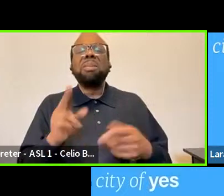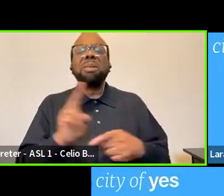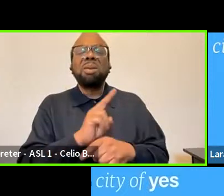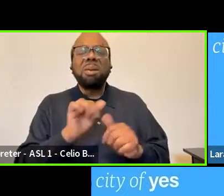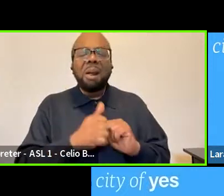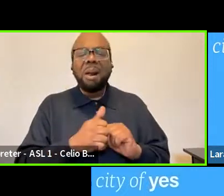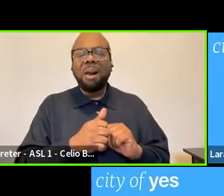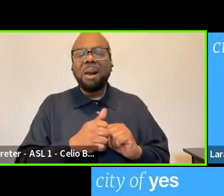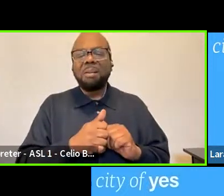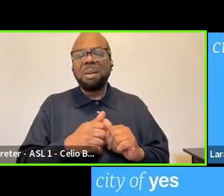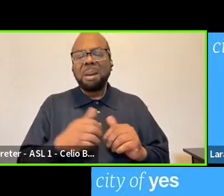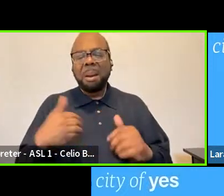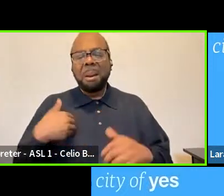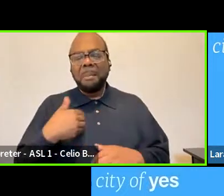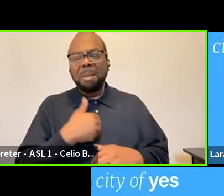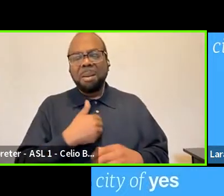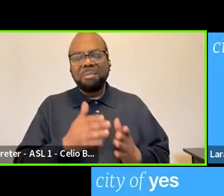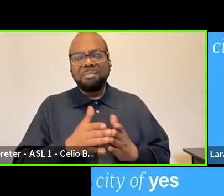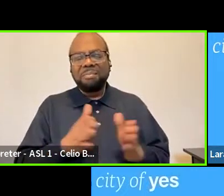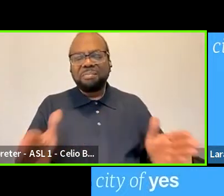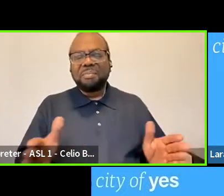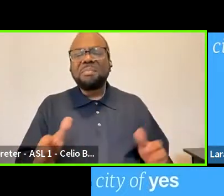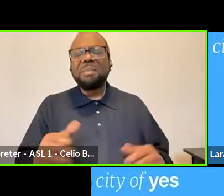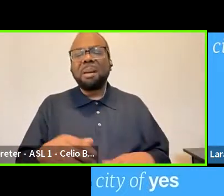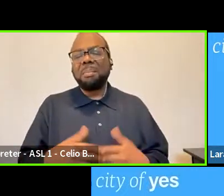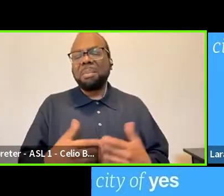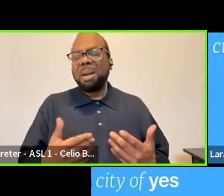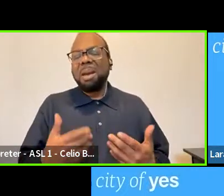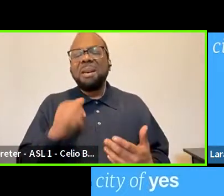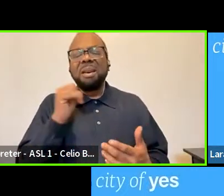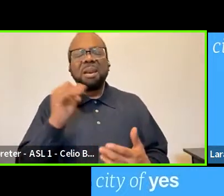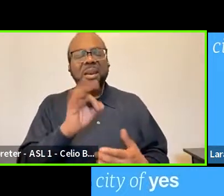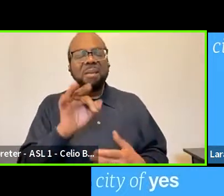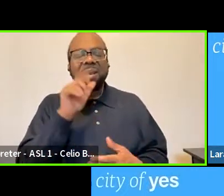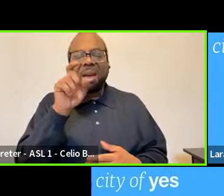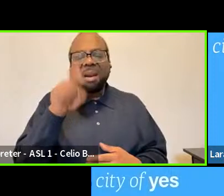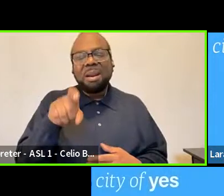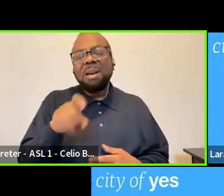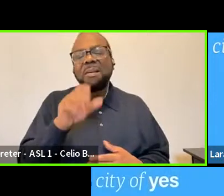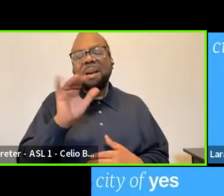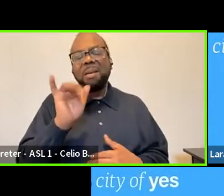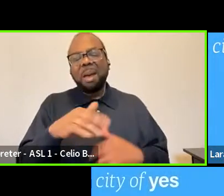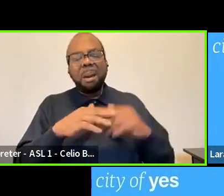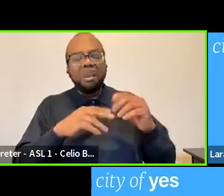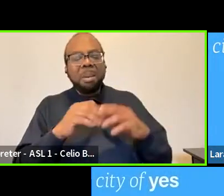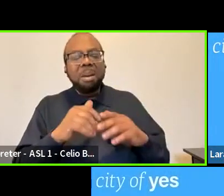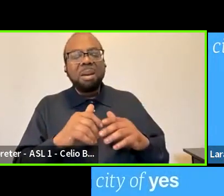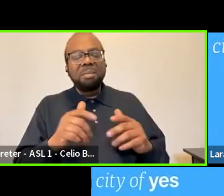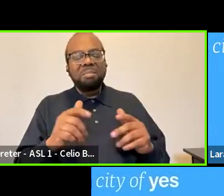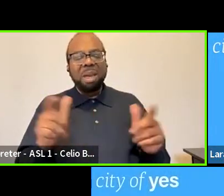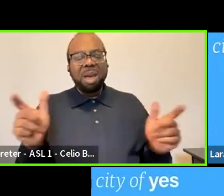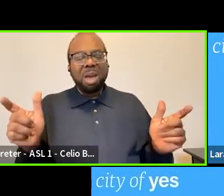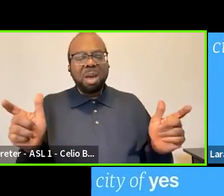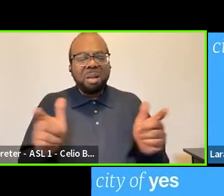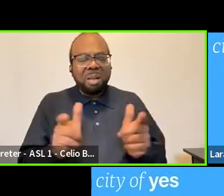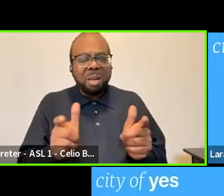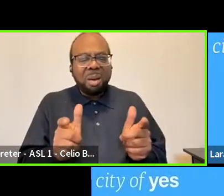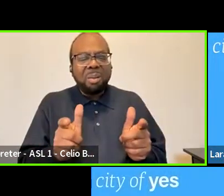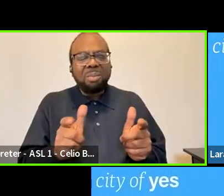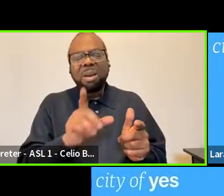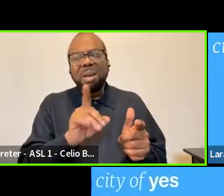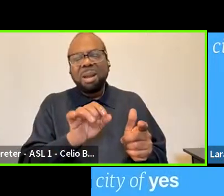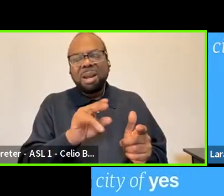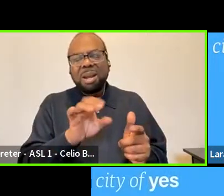public, if it's not needed for the residents of that particular, uh, building, uh, even in the lowest density districts, we're simplifying and